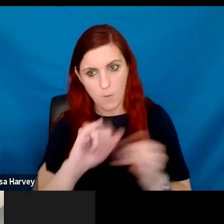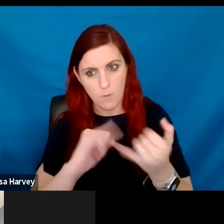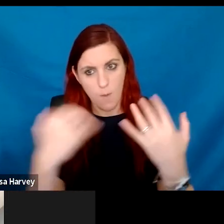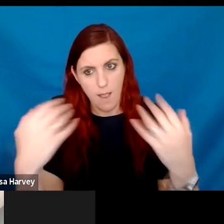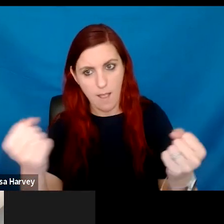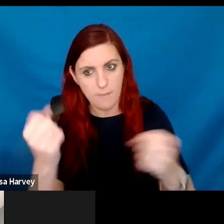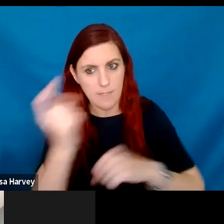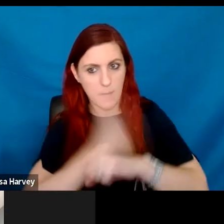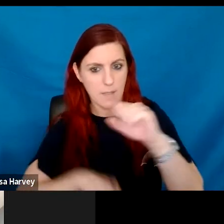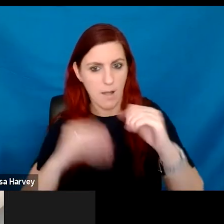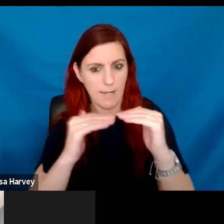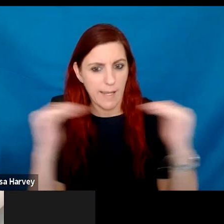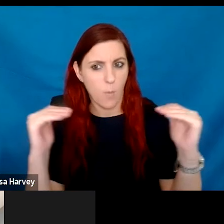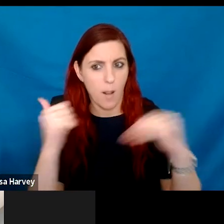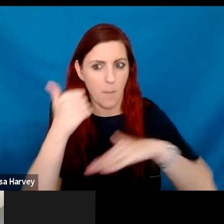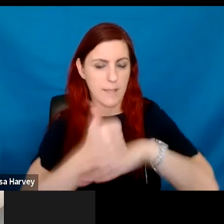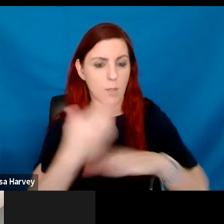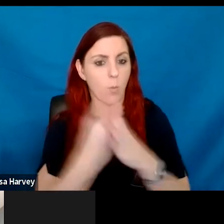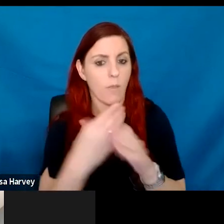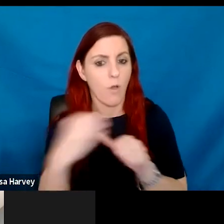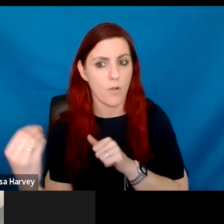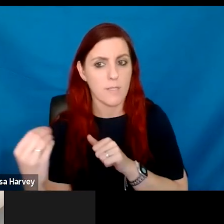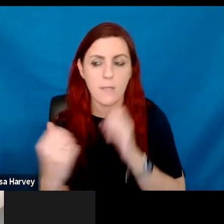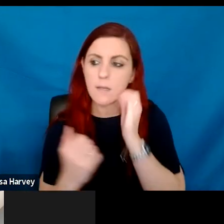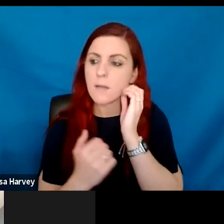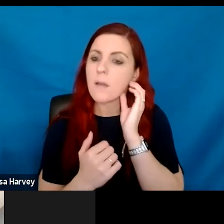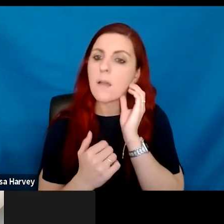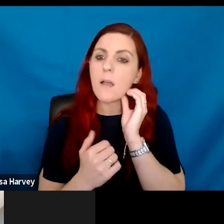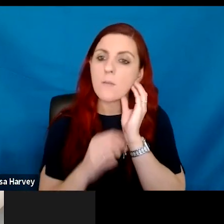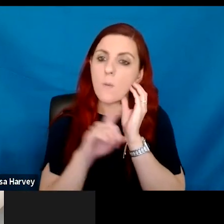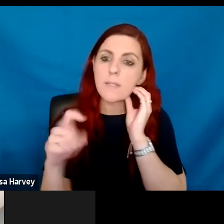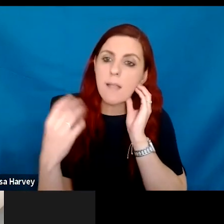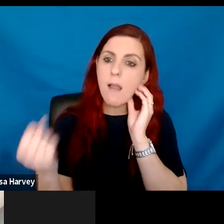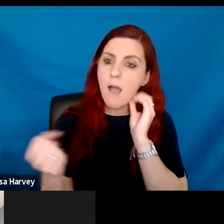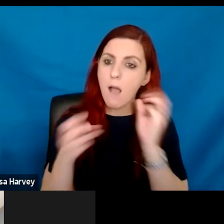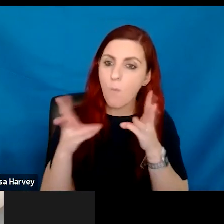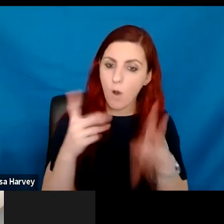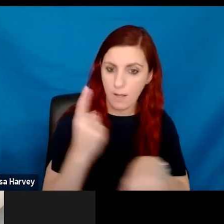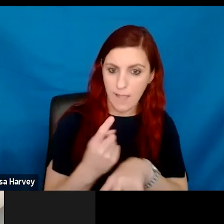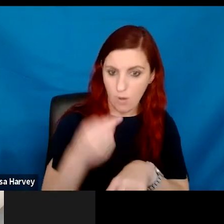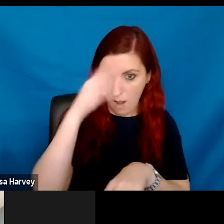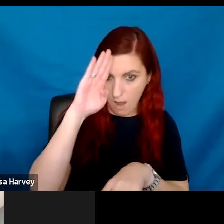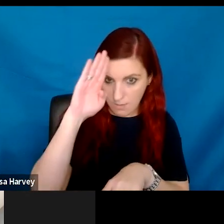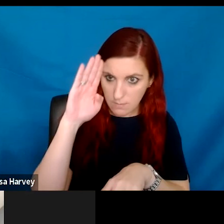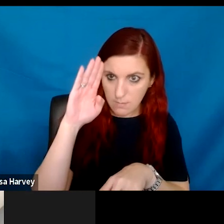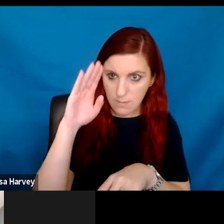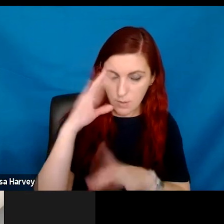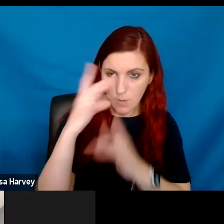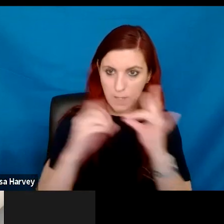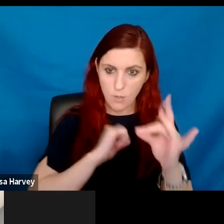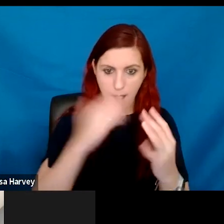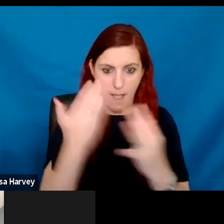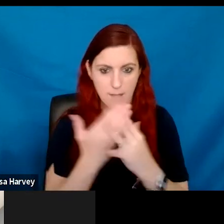on equal basis with others. We still have work to do in Ireland to ensure access for persons